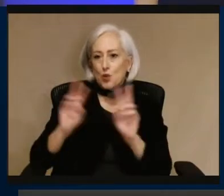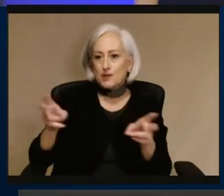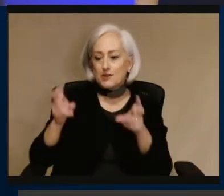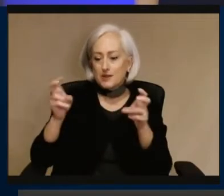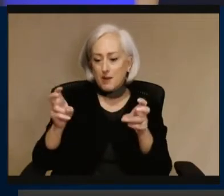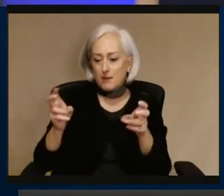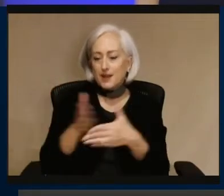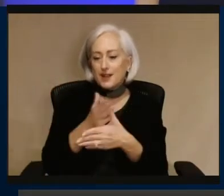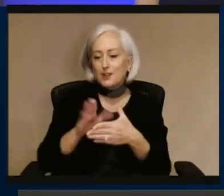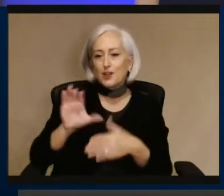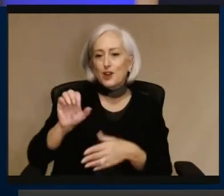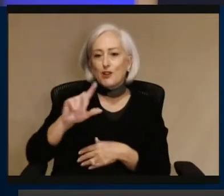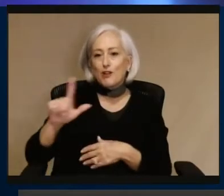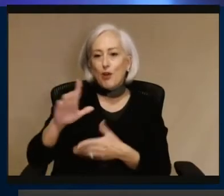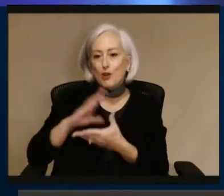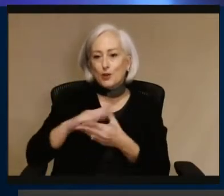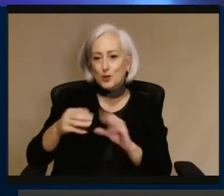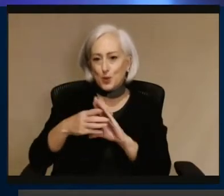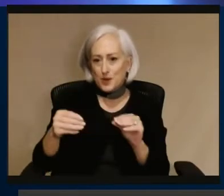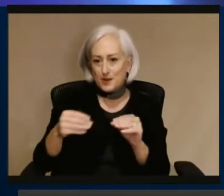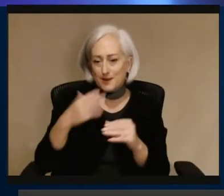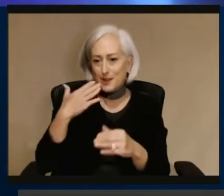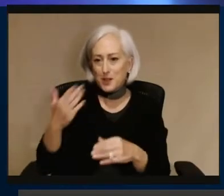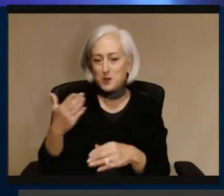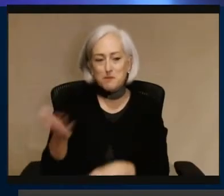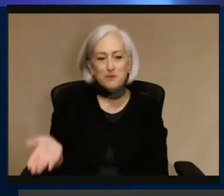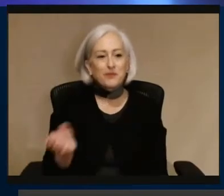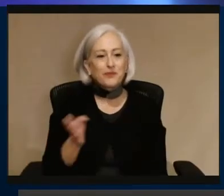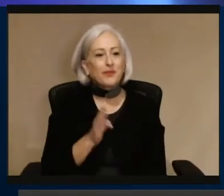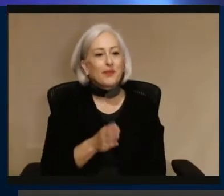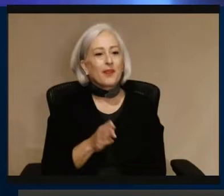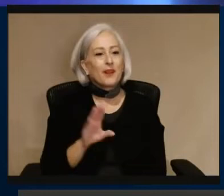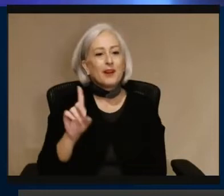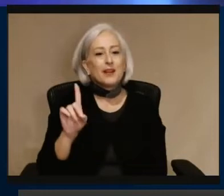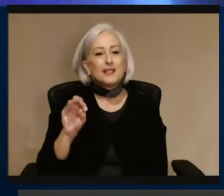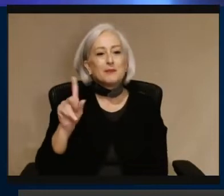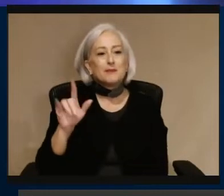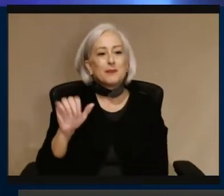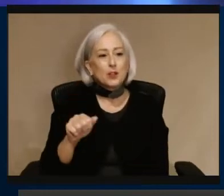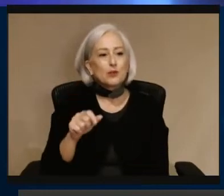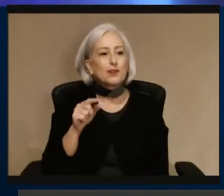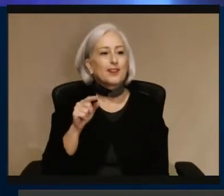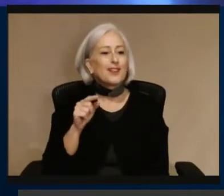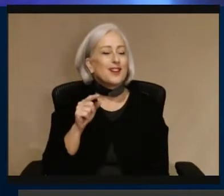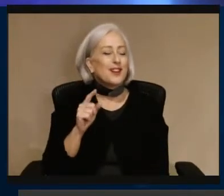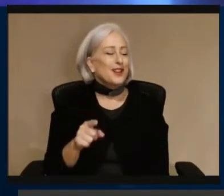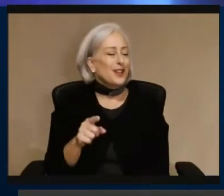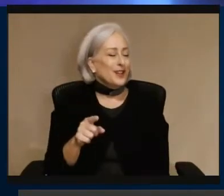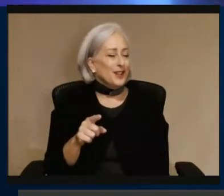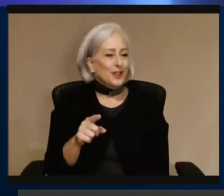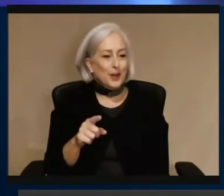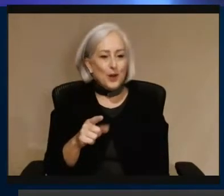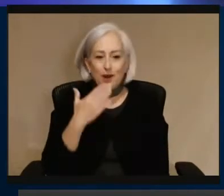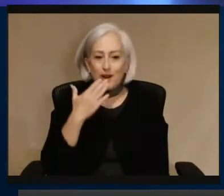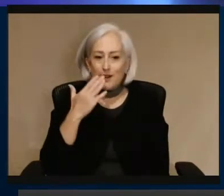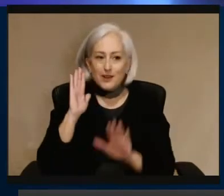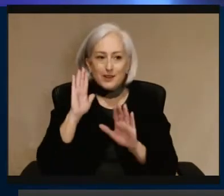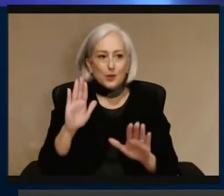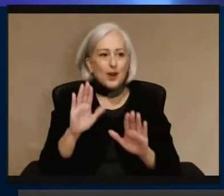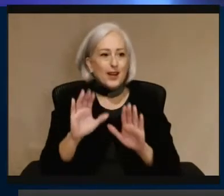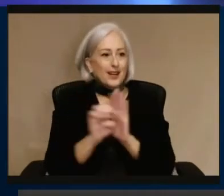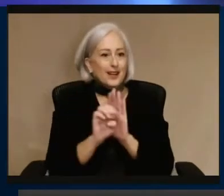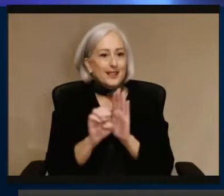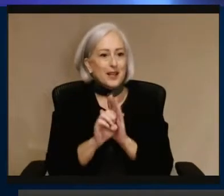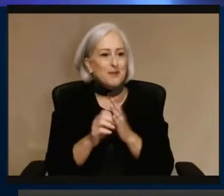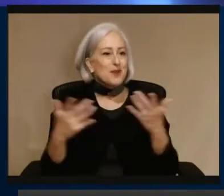you. Thank you. Dimitri, you are living, breathing example of what Carl's Cause has